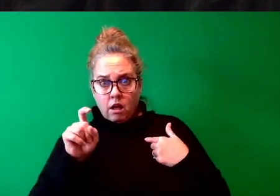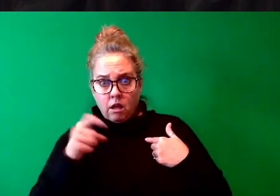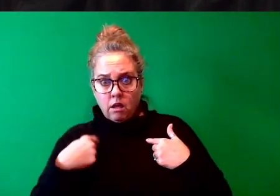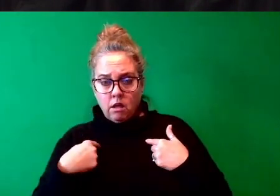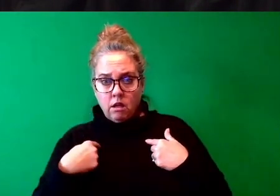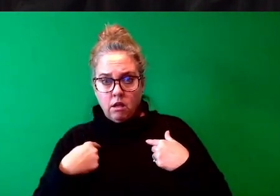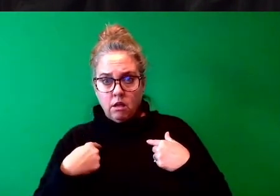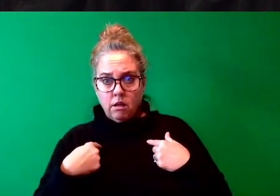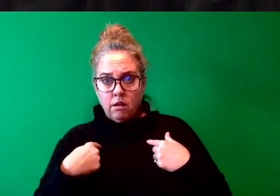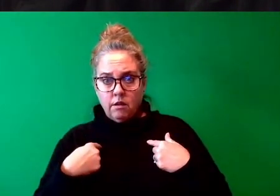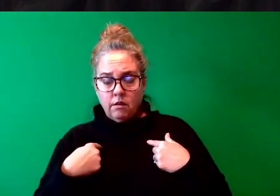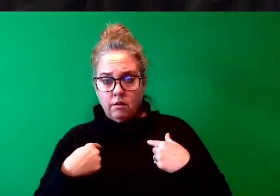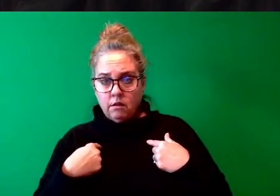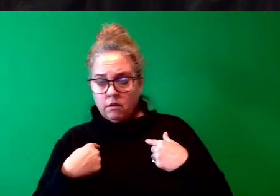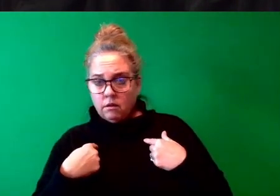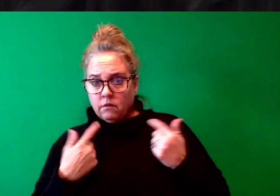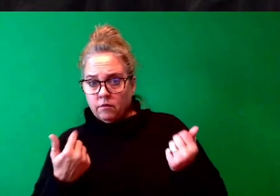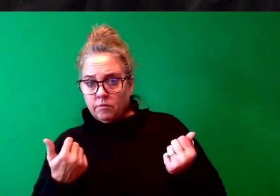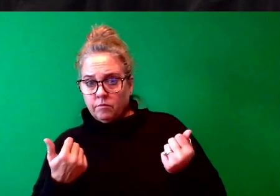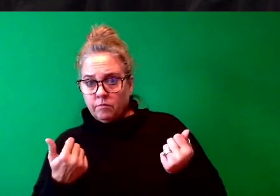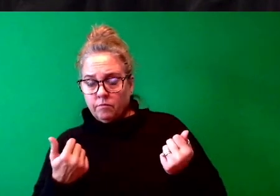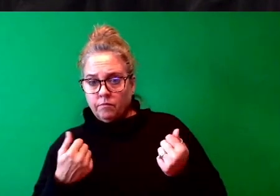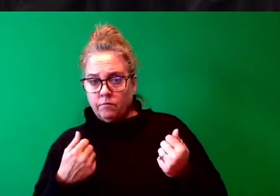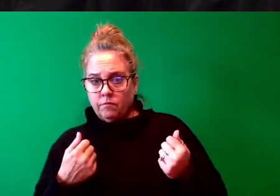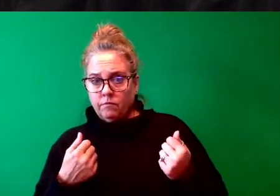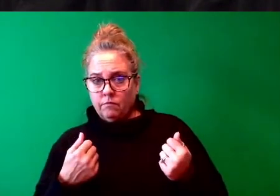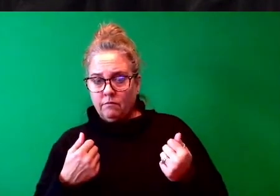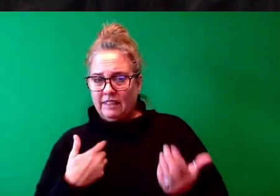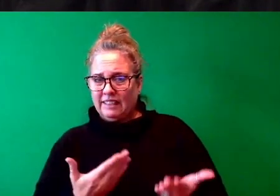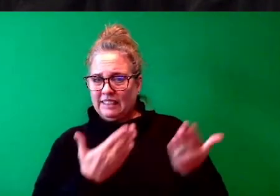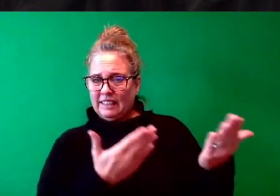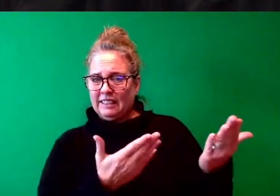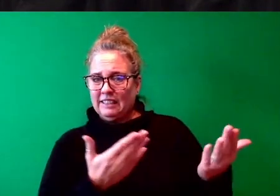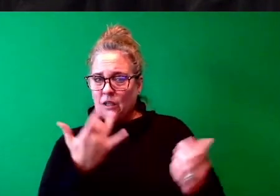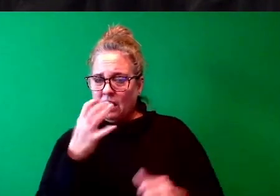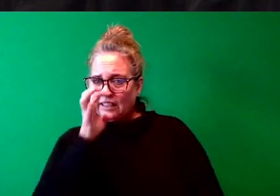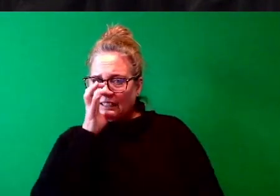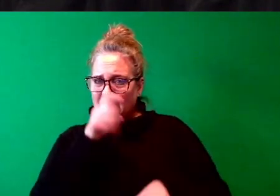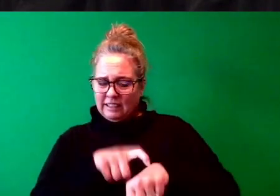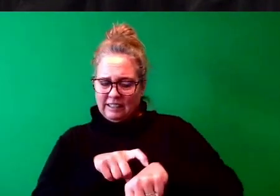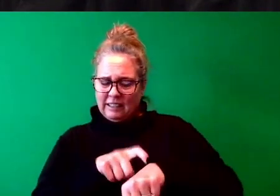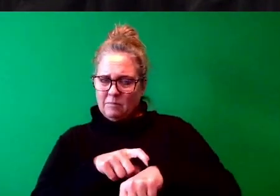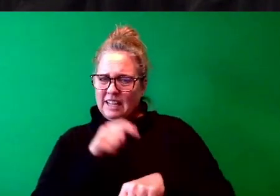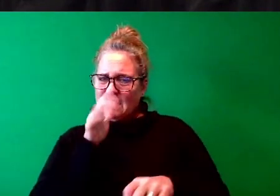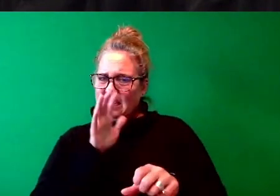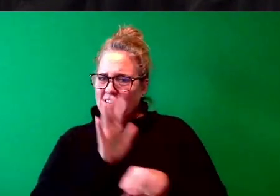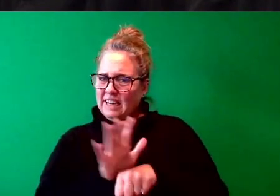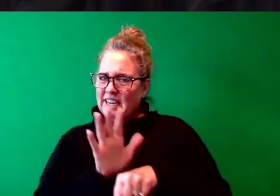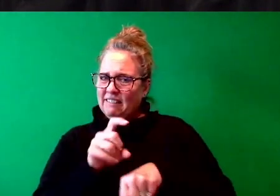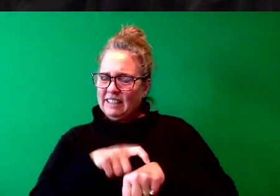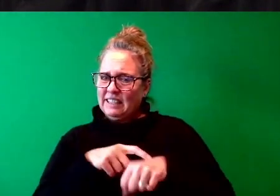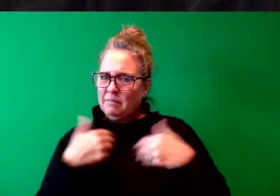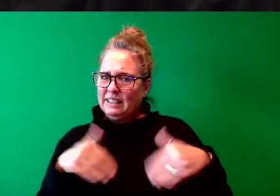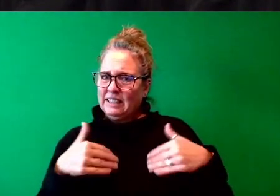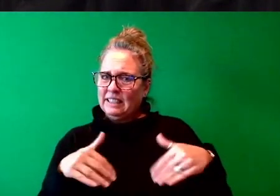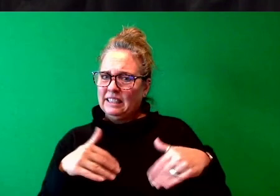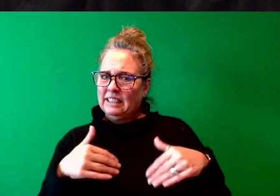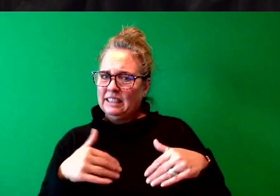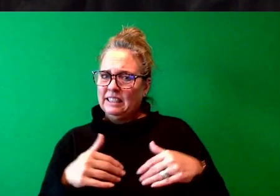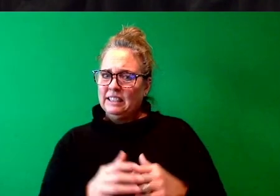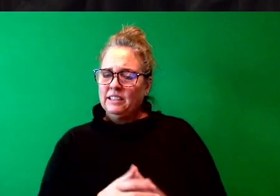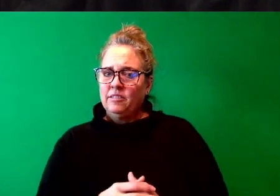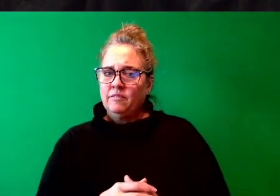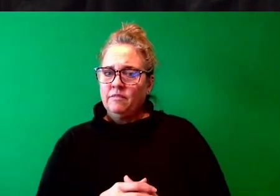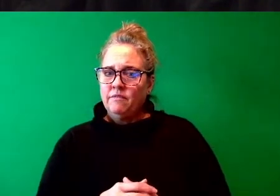suggestion, since we're just a little pressed for time, my recommendation would be, since the executive session's the only